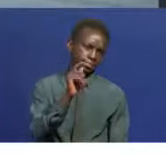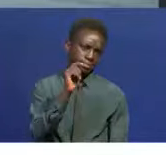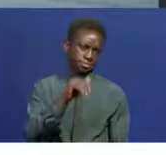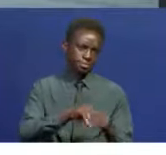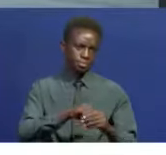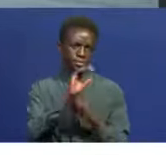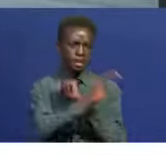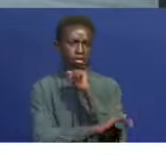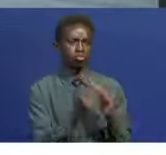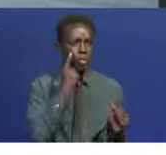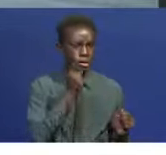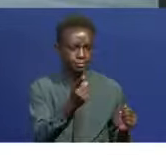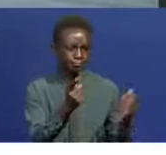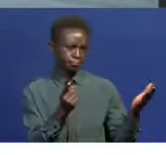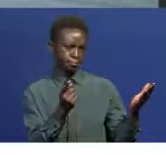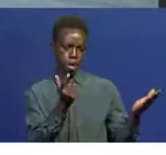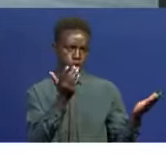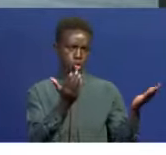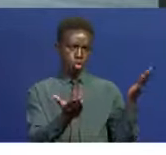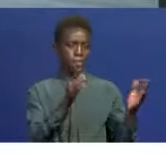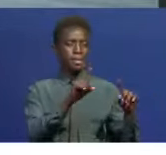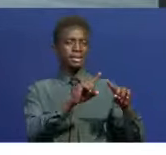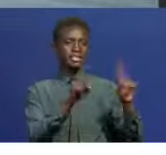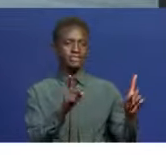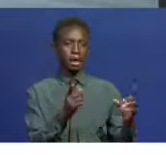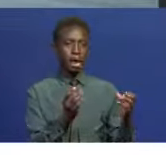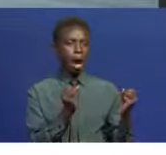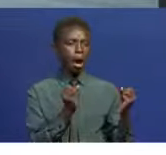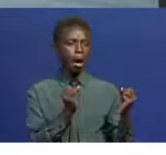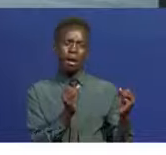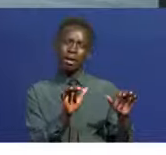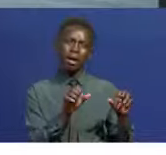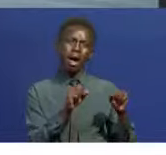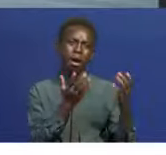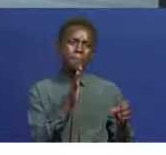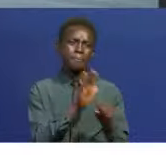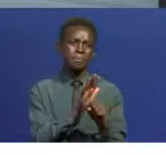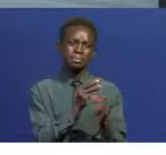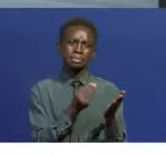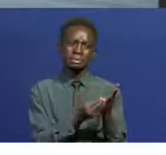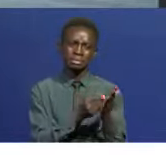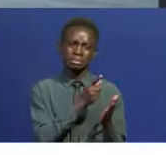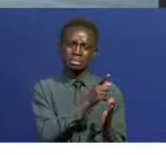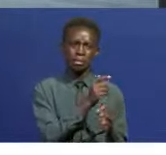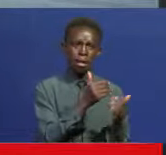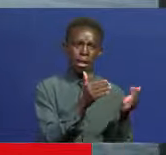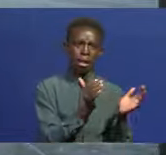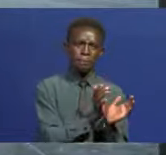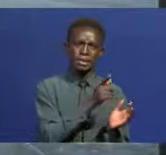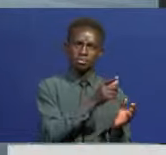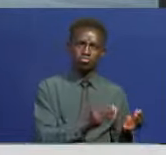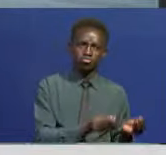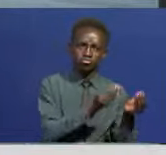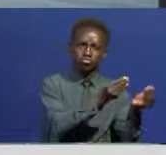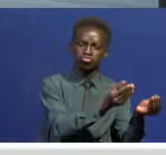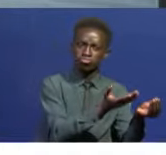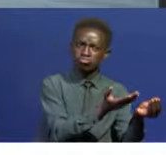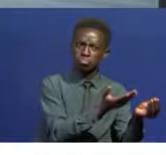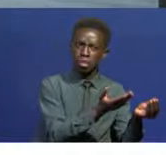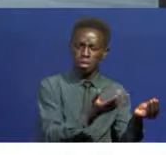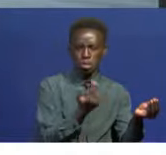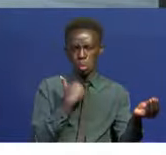are quite different in terms of even how much money the private companies are given. How do we strike a middle point?